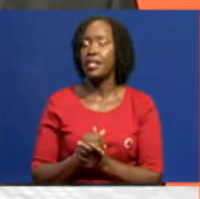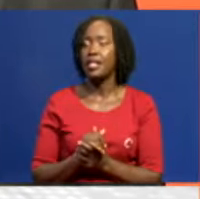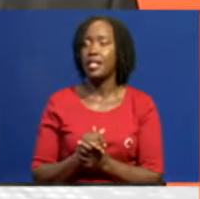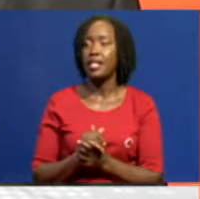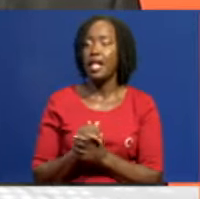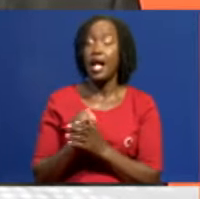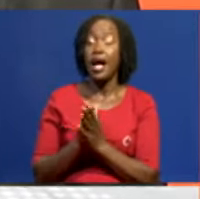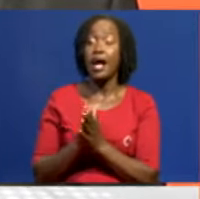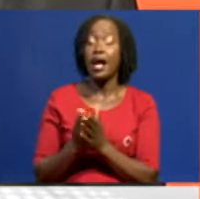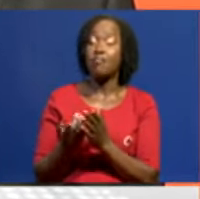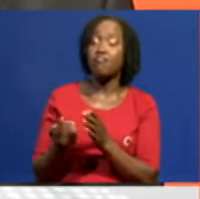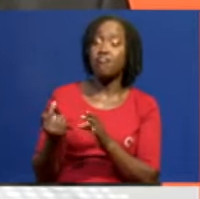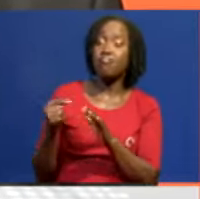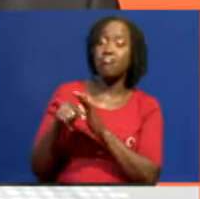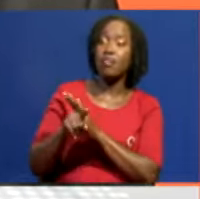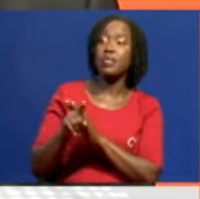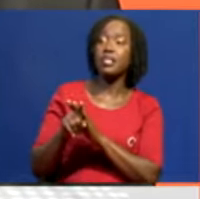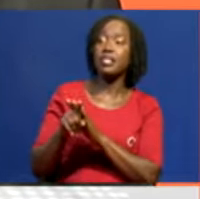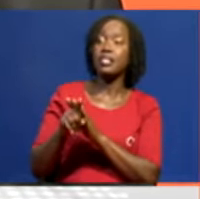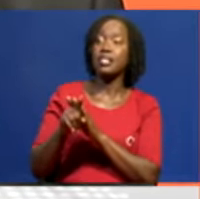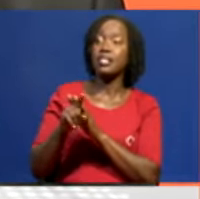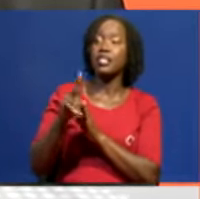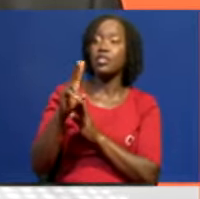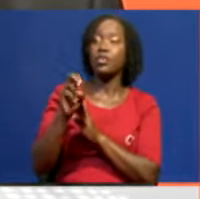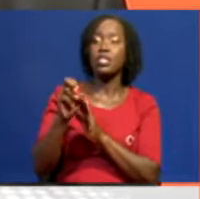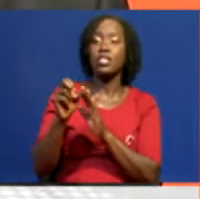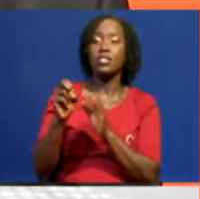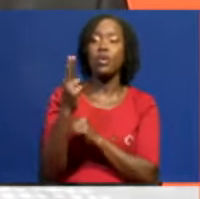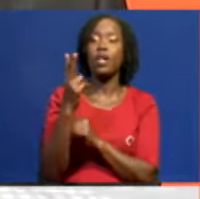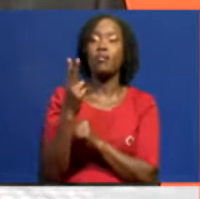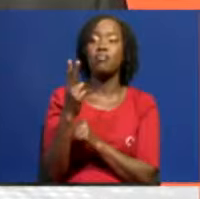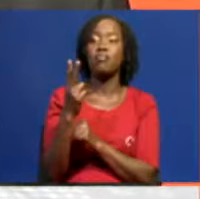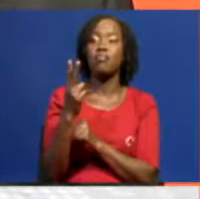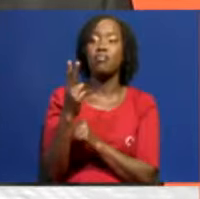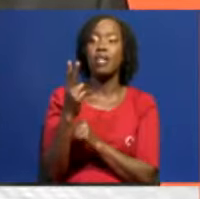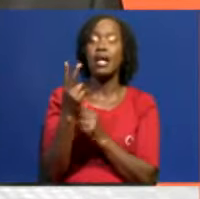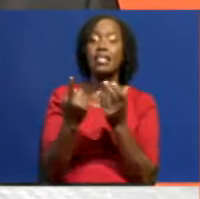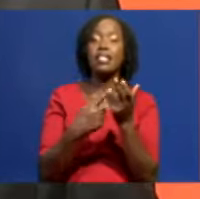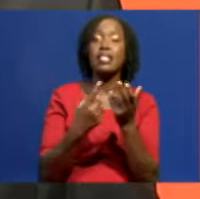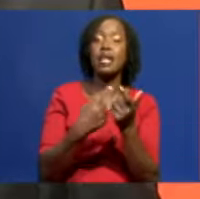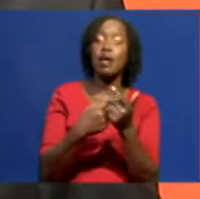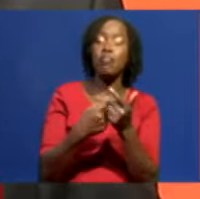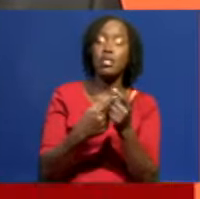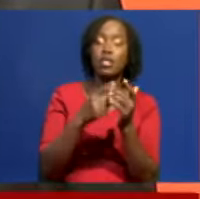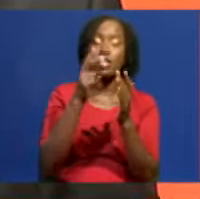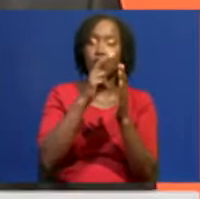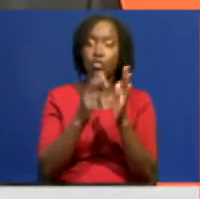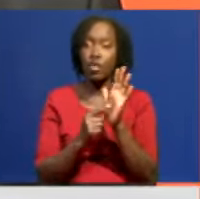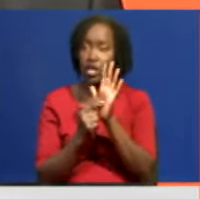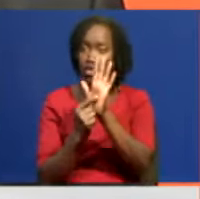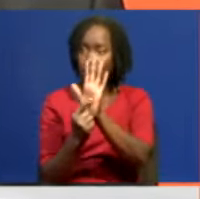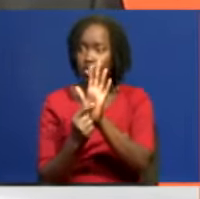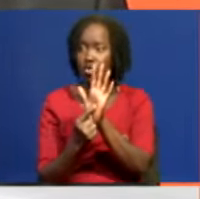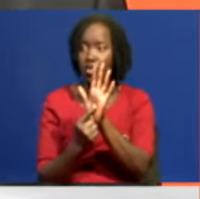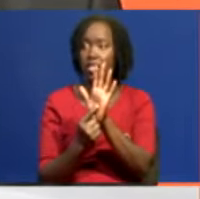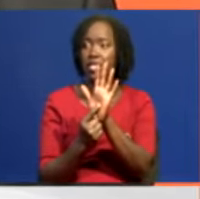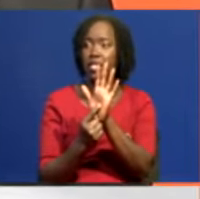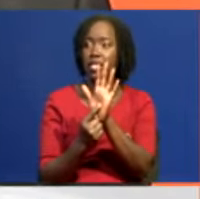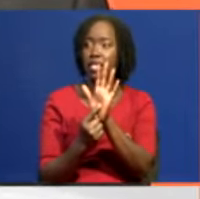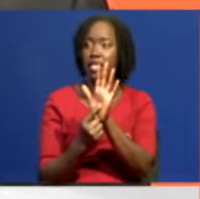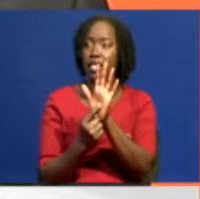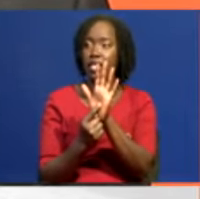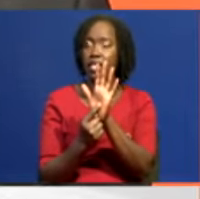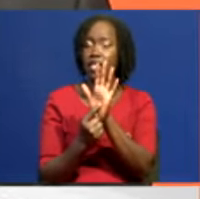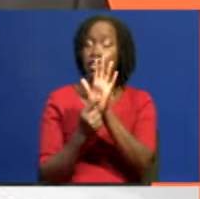came into existence in the year 2012. And the statistics that you have just displayed